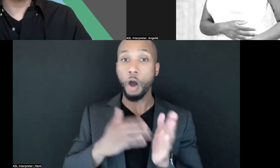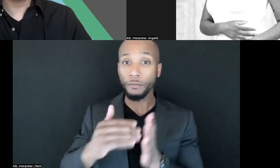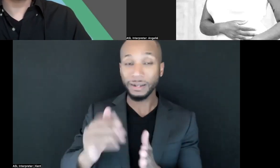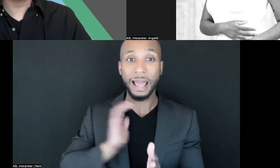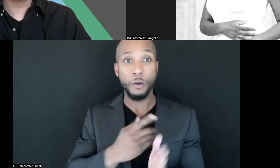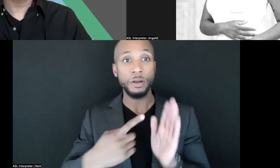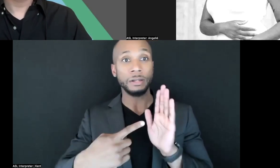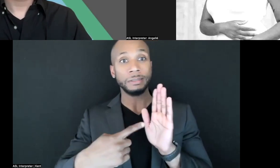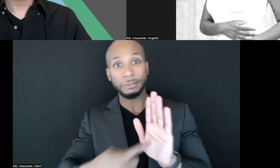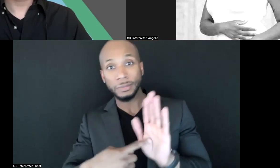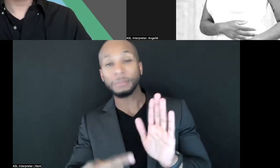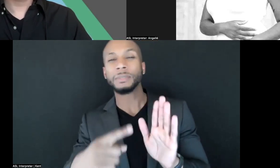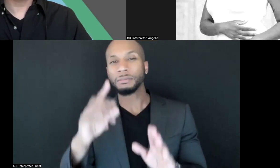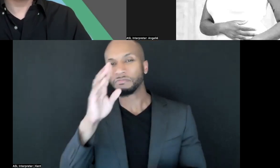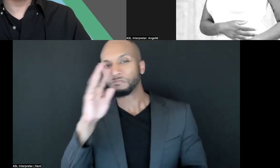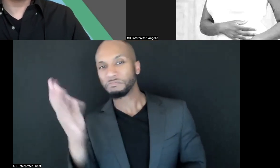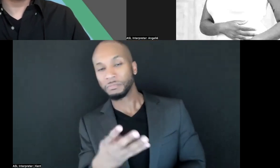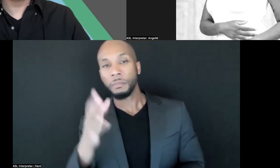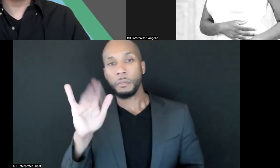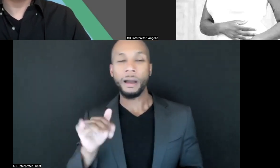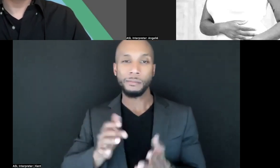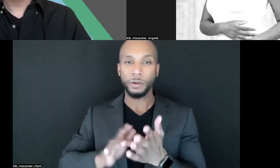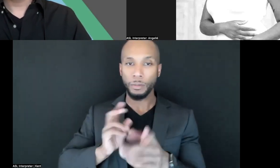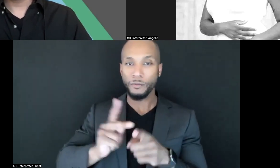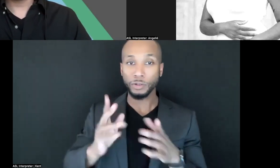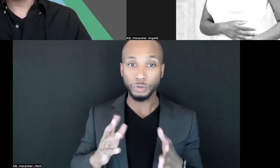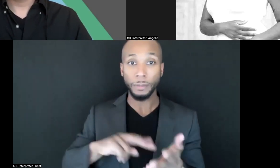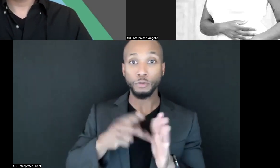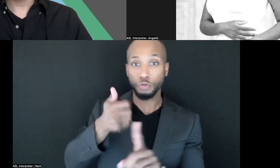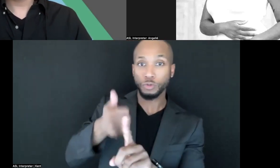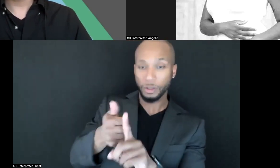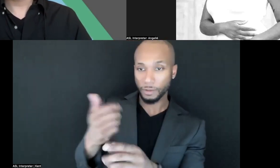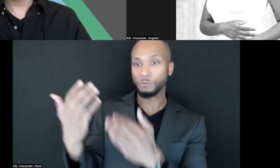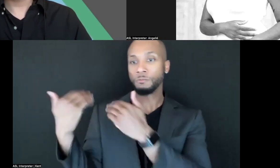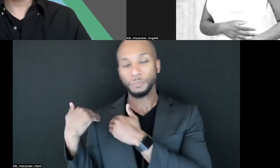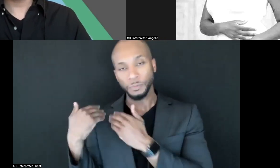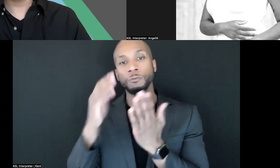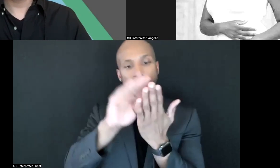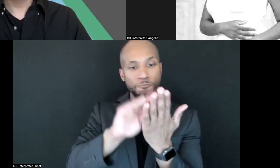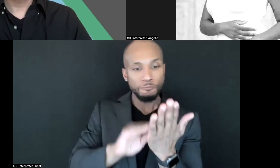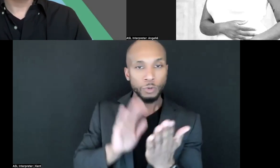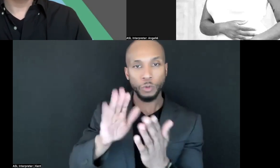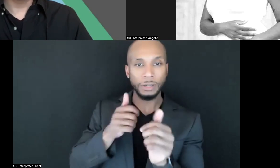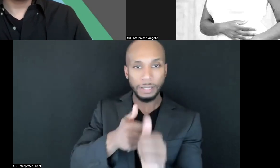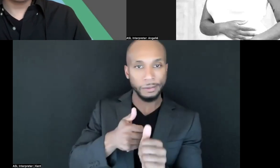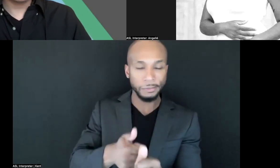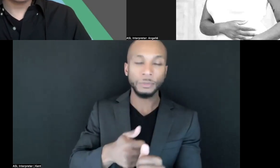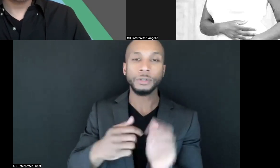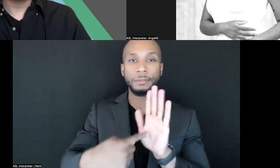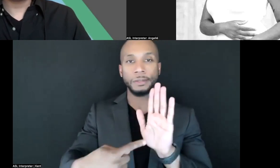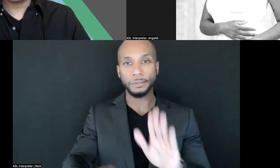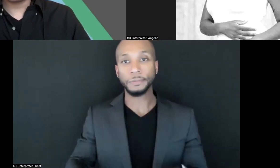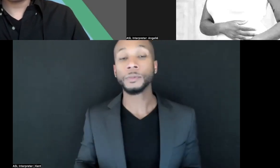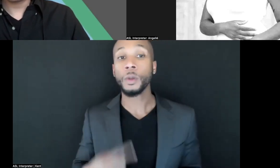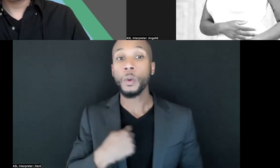your symptoms becomes incredibly important. We here want to assure you, we believe you,